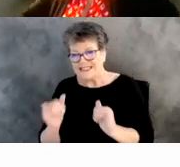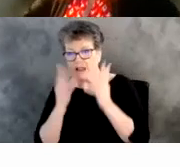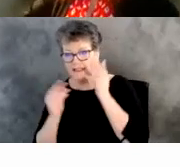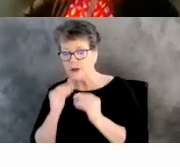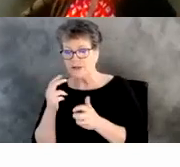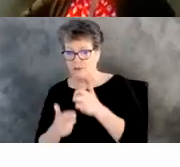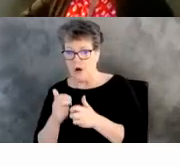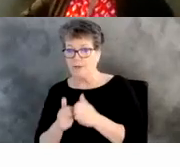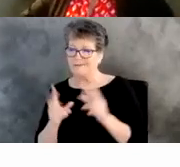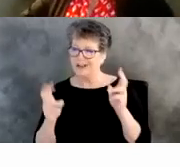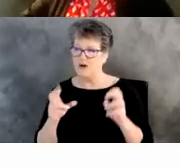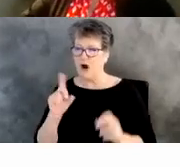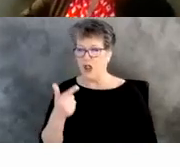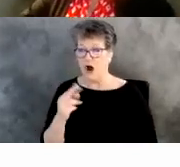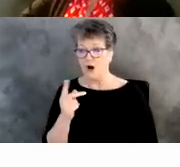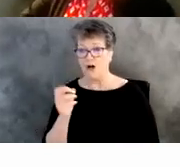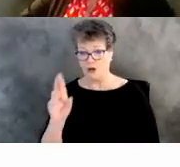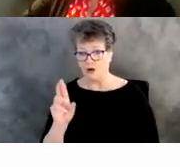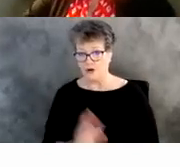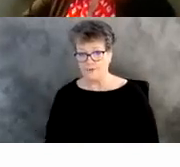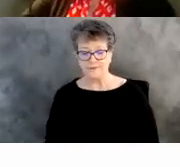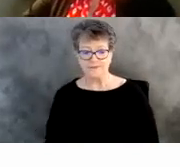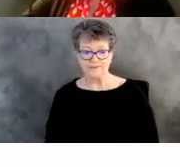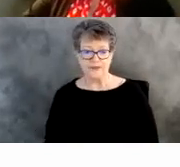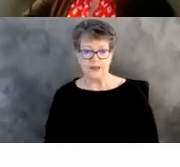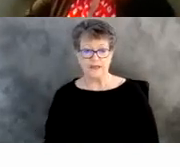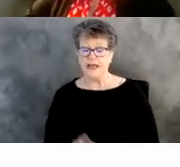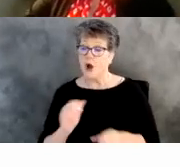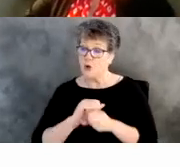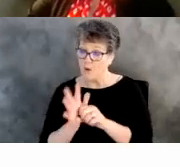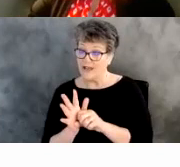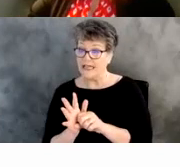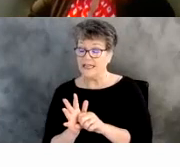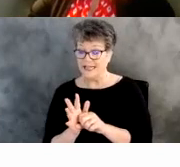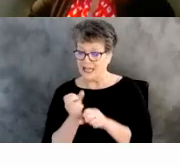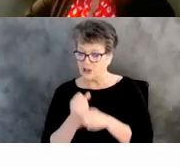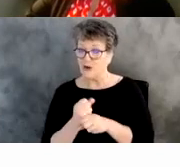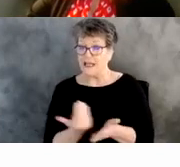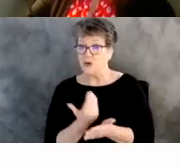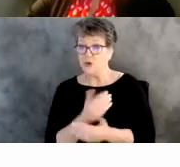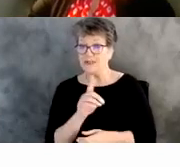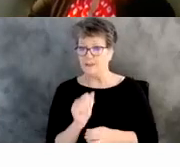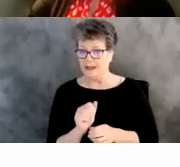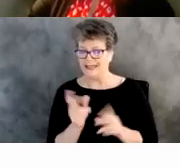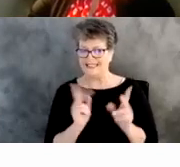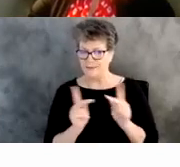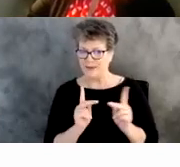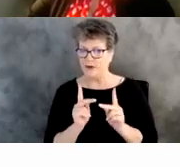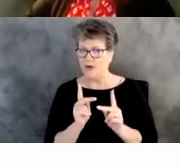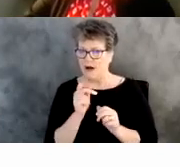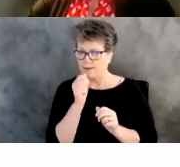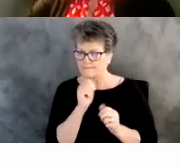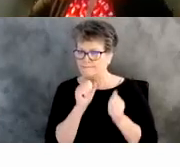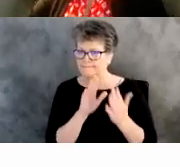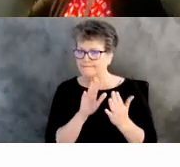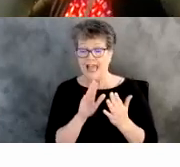is, especially with like the long haulers, is that COVID has, created new disabilities that people are facing. And as people